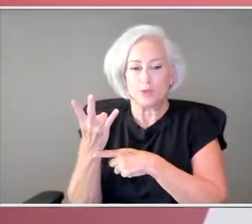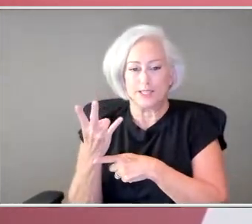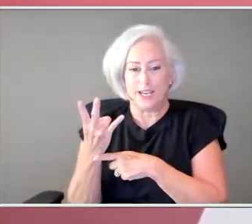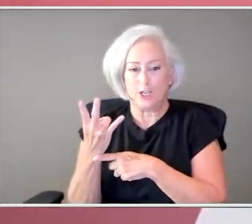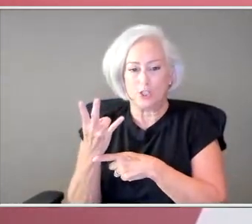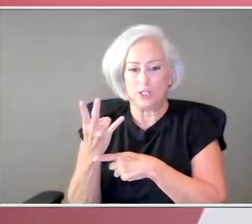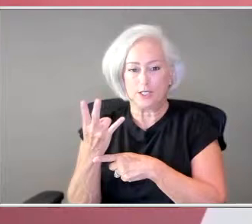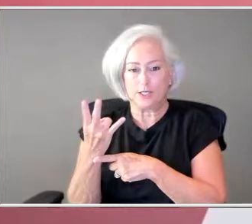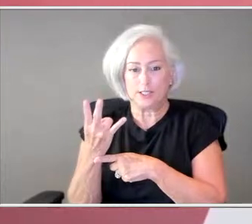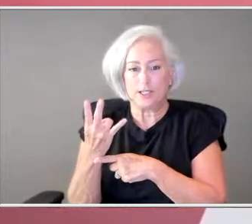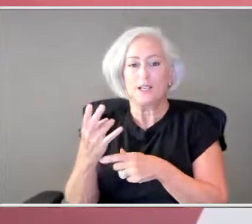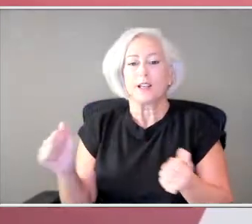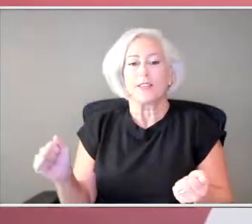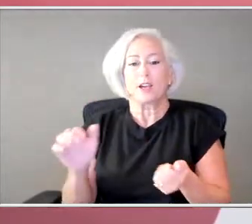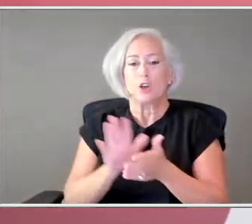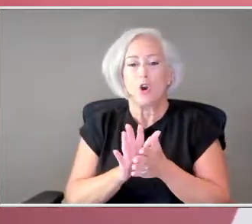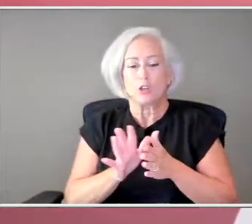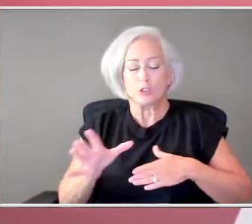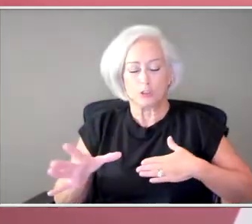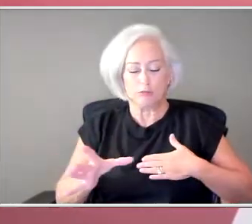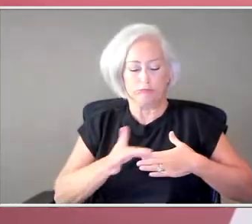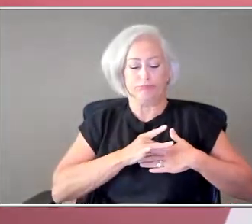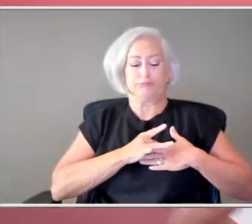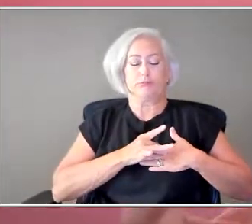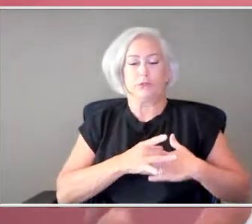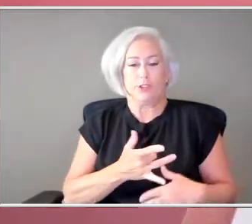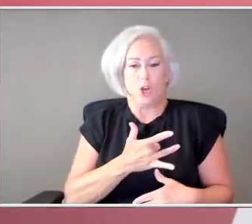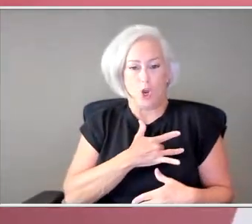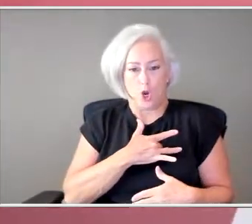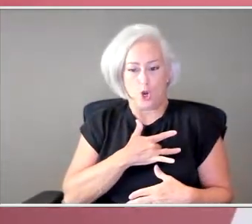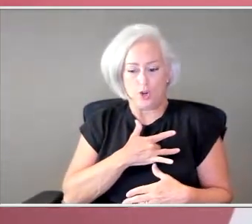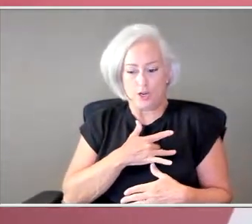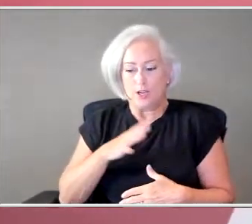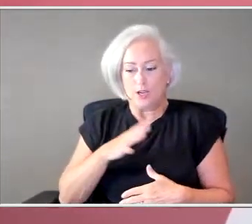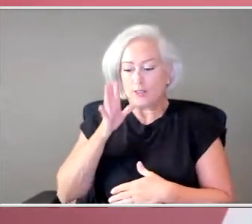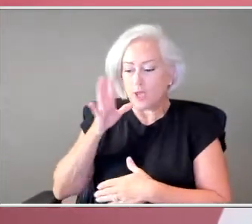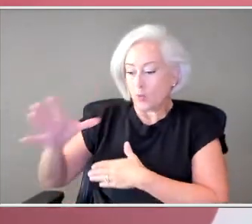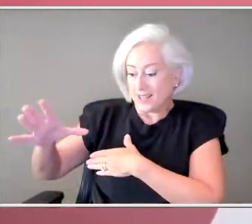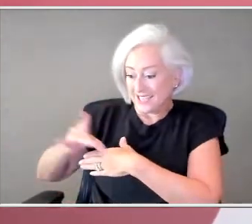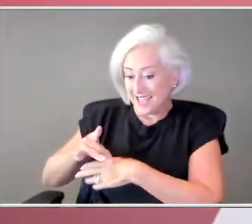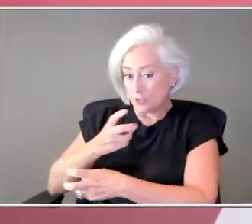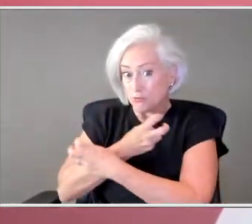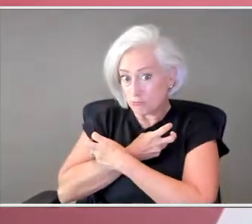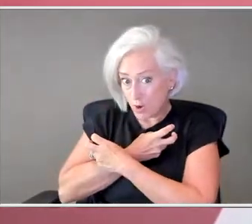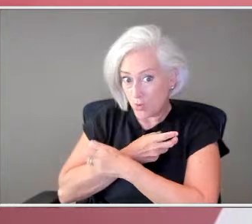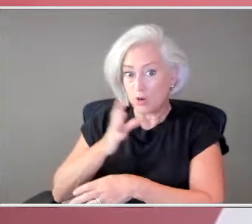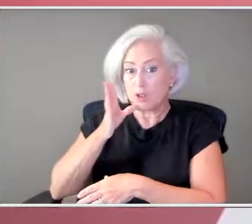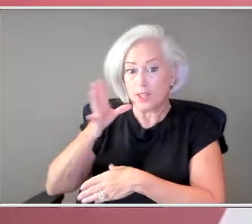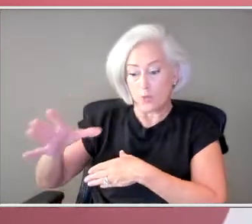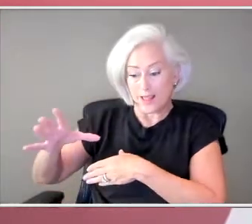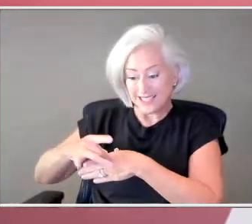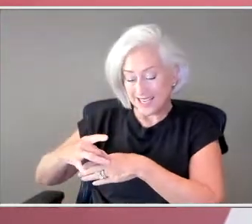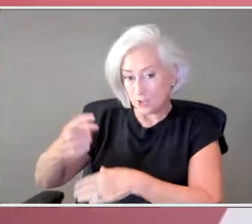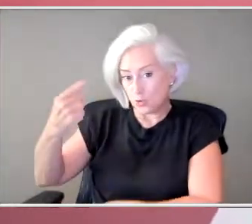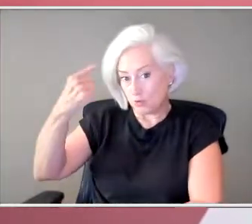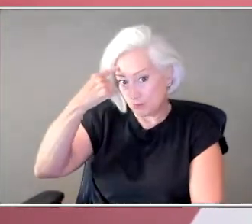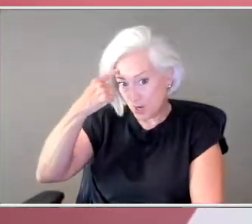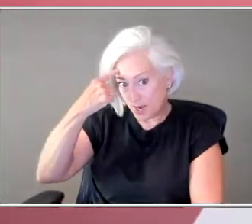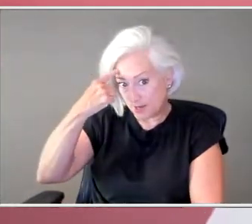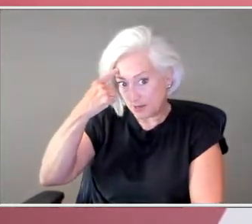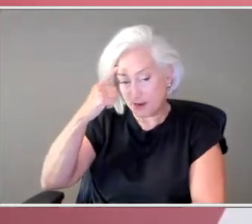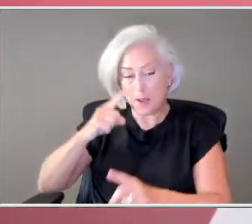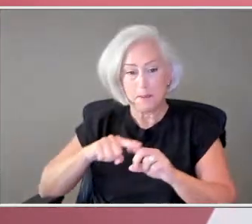heart. Okay. They'll go to bone, they'll go to brain, but the heart basically is